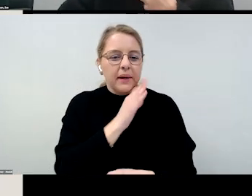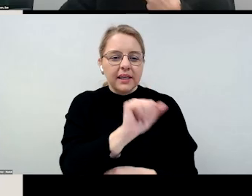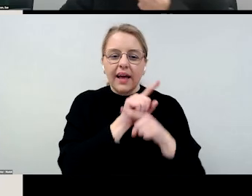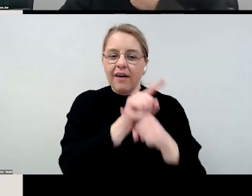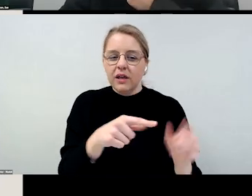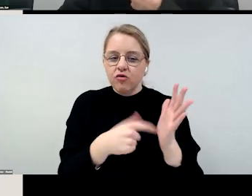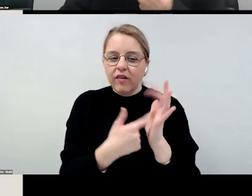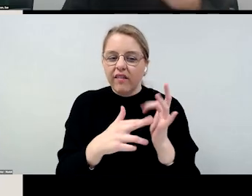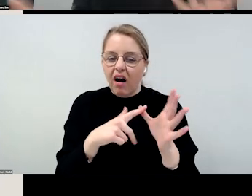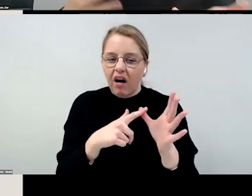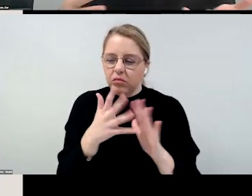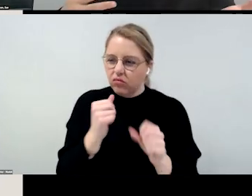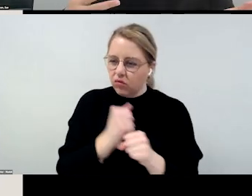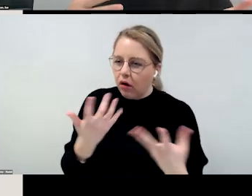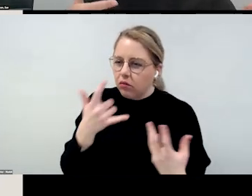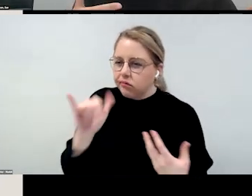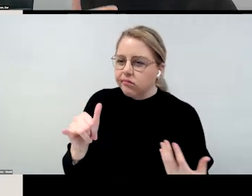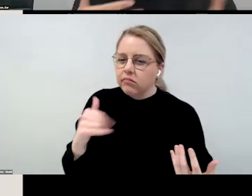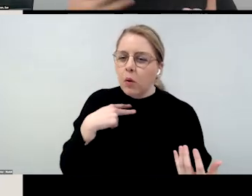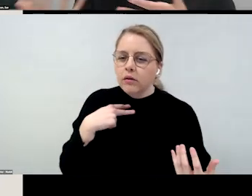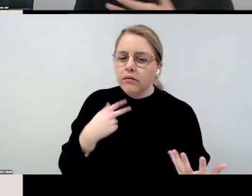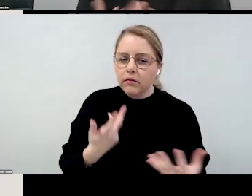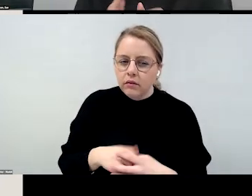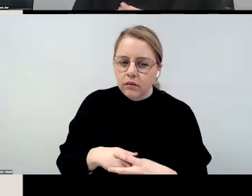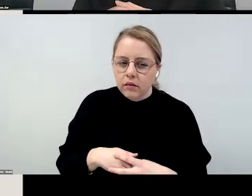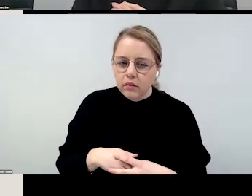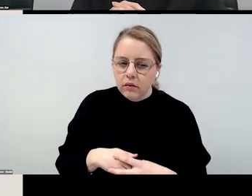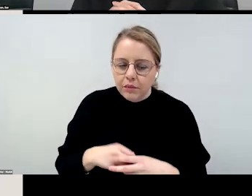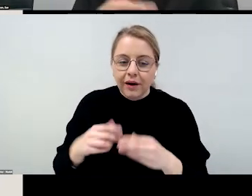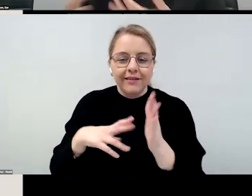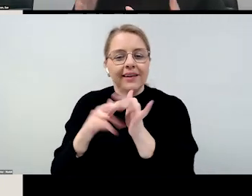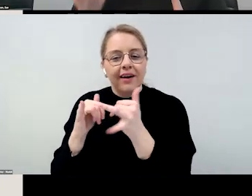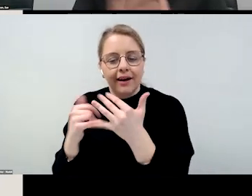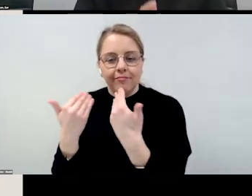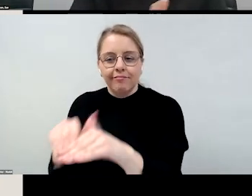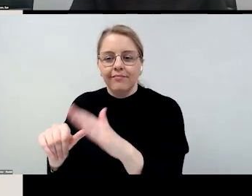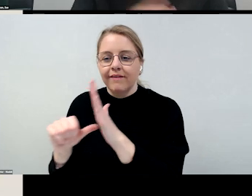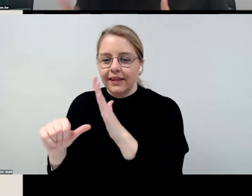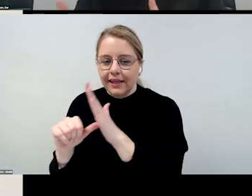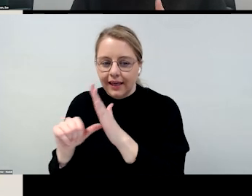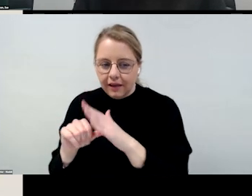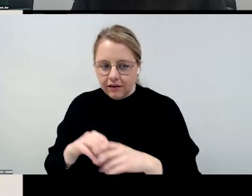that have to be made when there is insufficient health funding in people's NDIS plan, and also when the